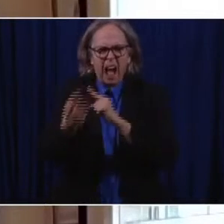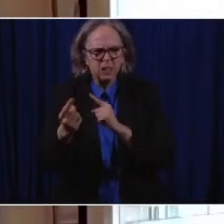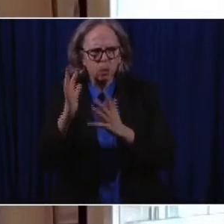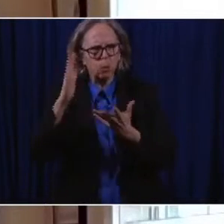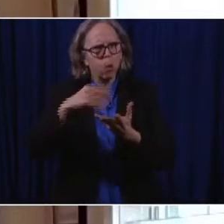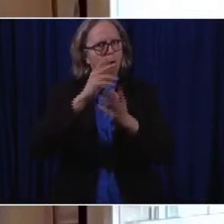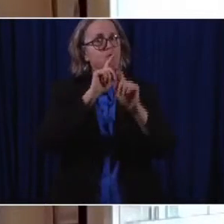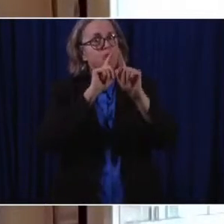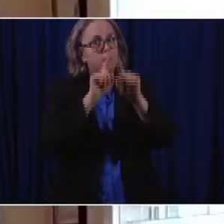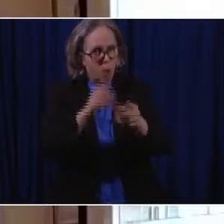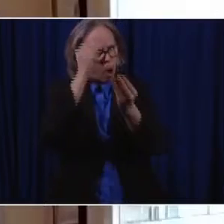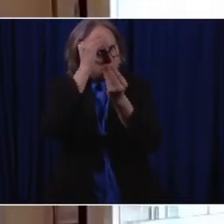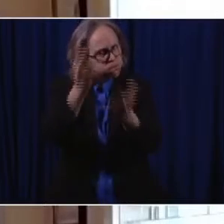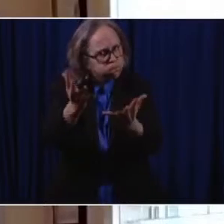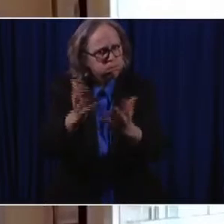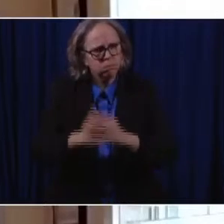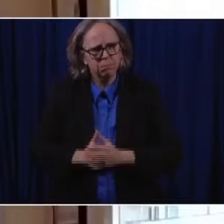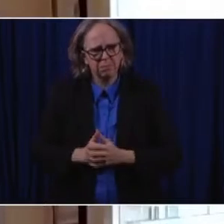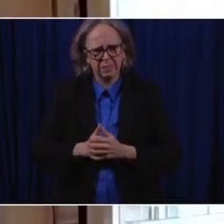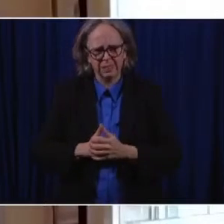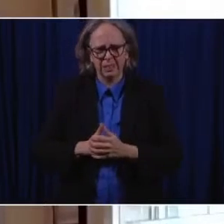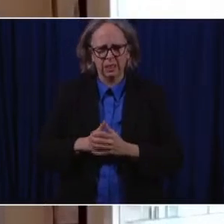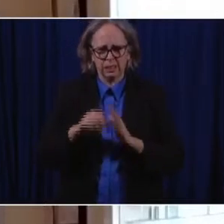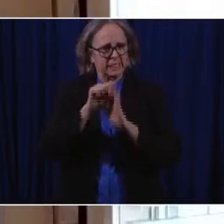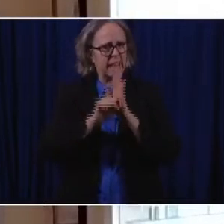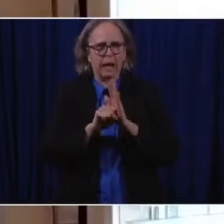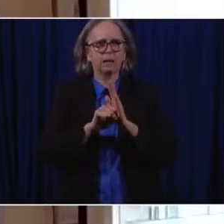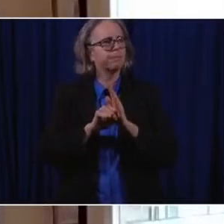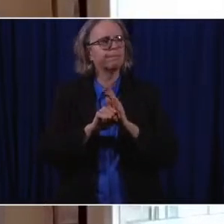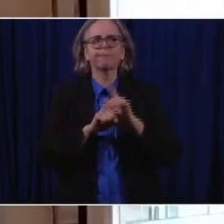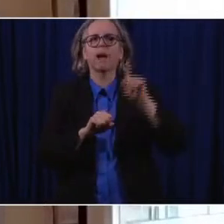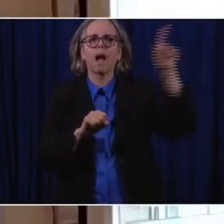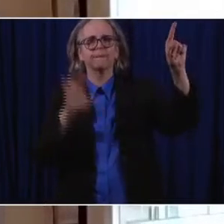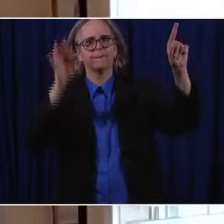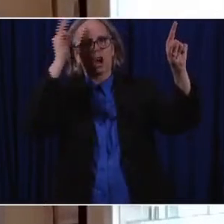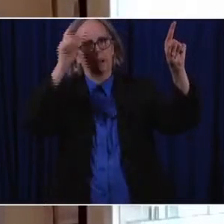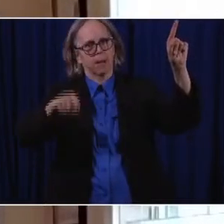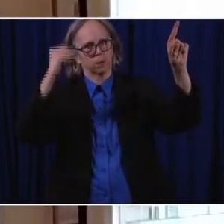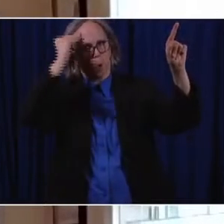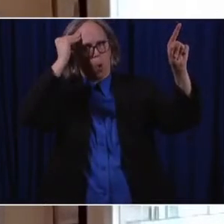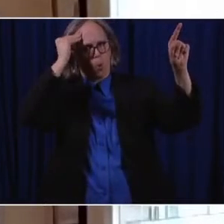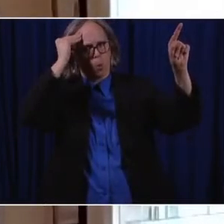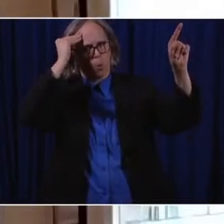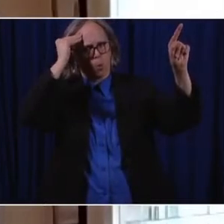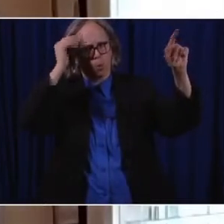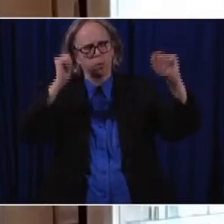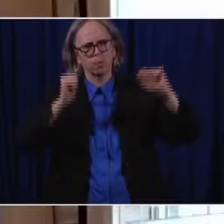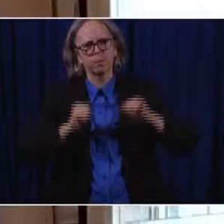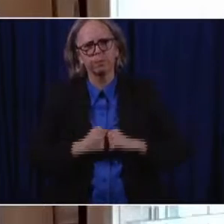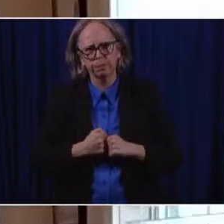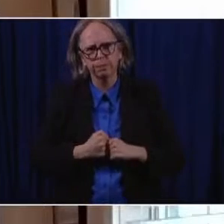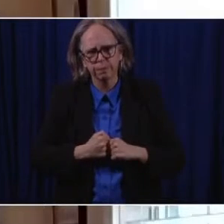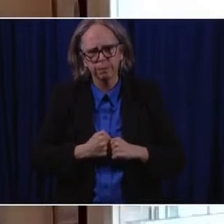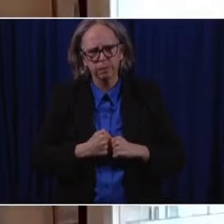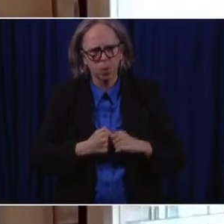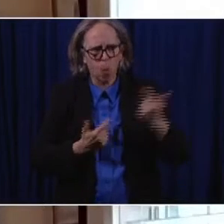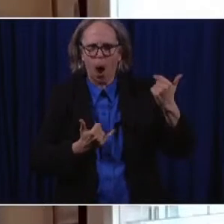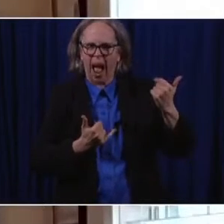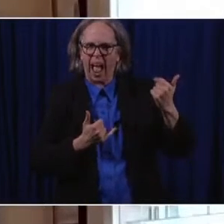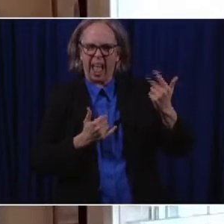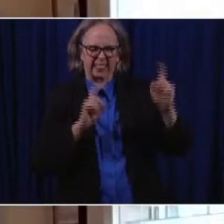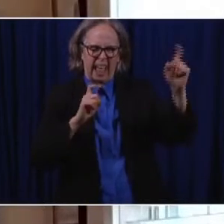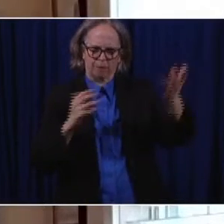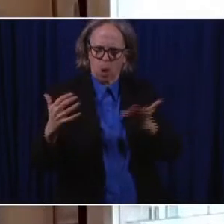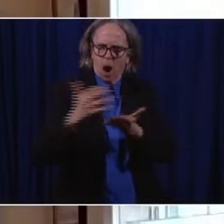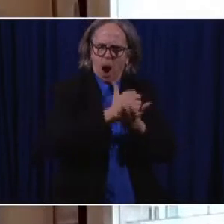through a special vaccine reporting program. As far as the question or the concern